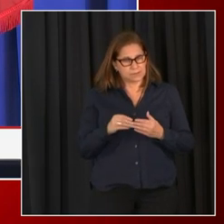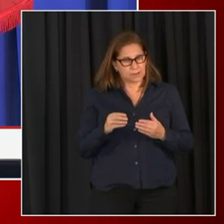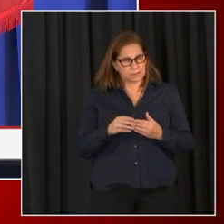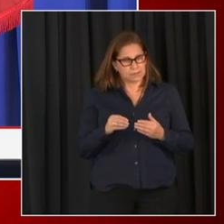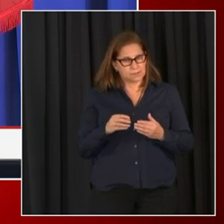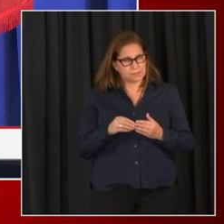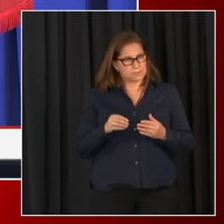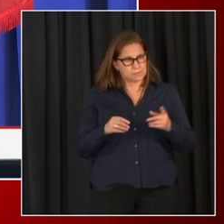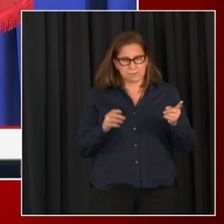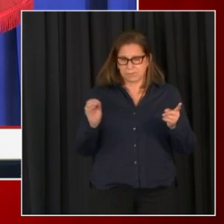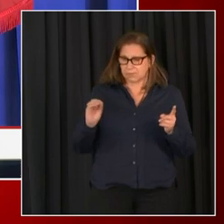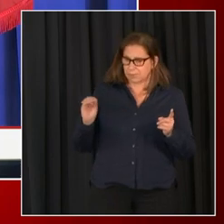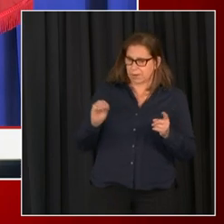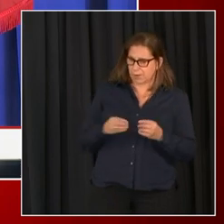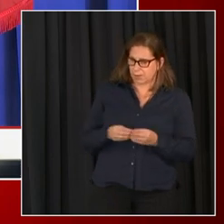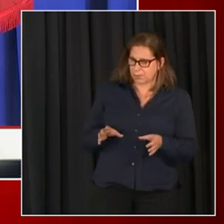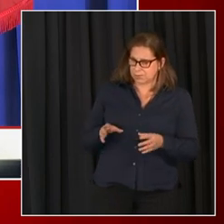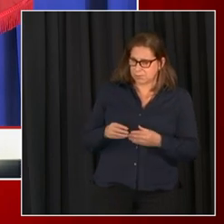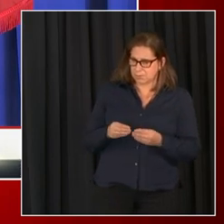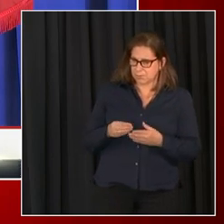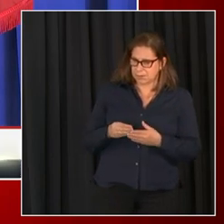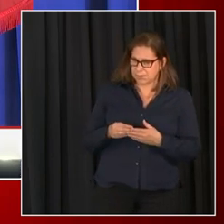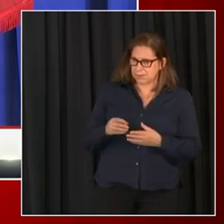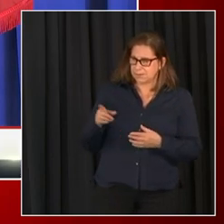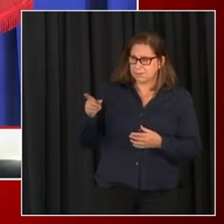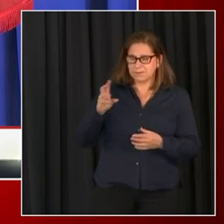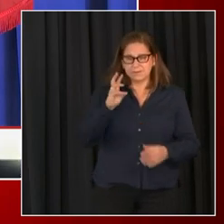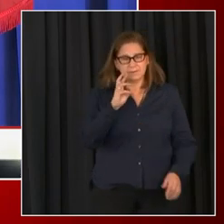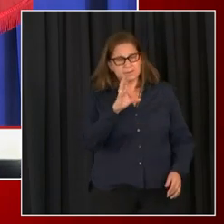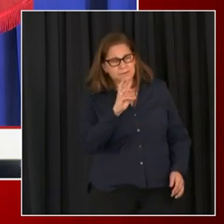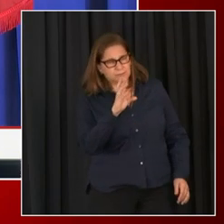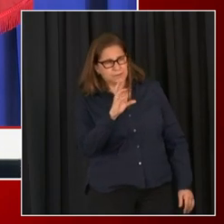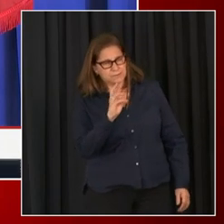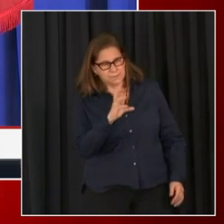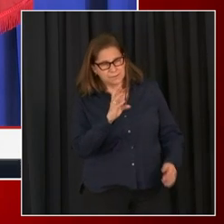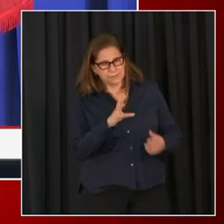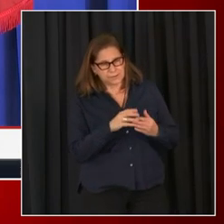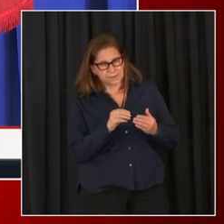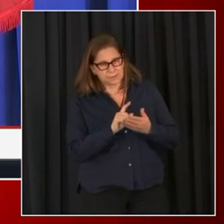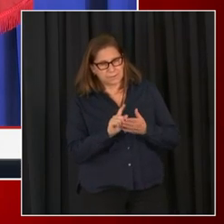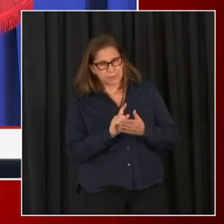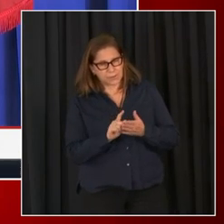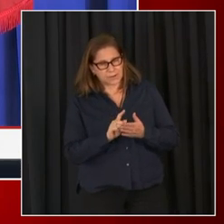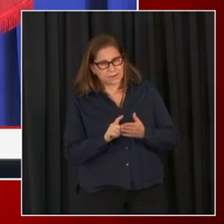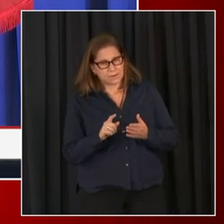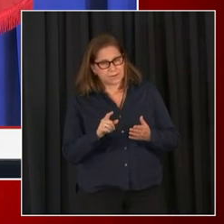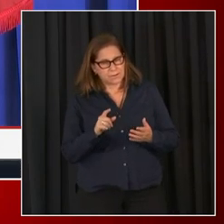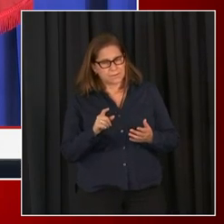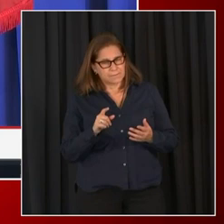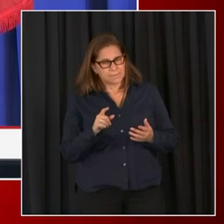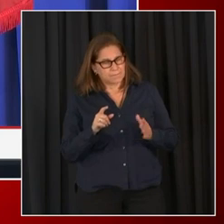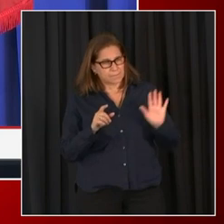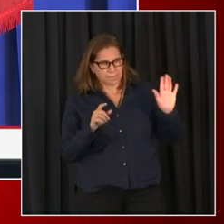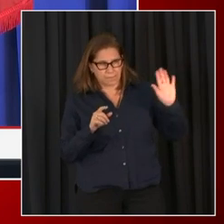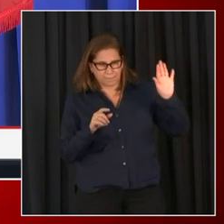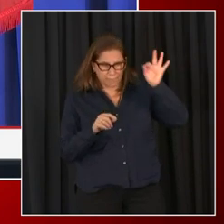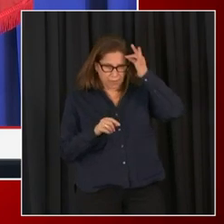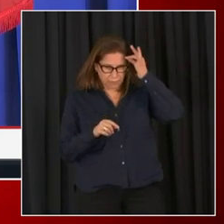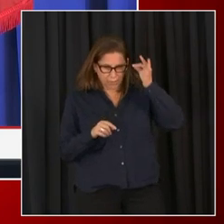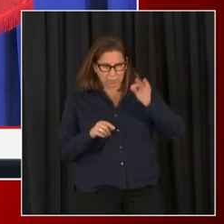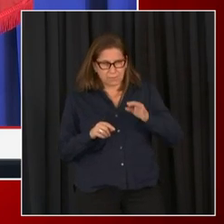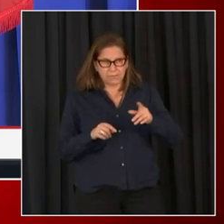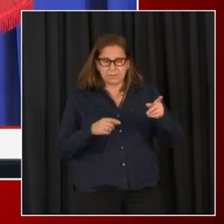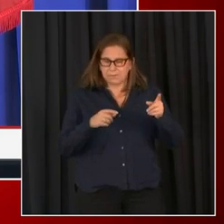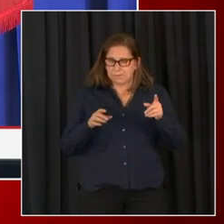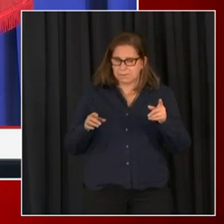DC. The $600 was not renewed by the federal government. Right, okay. If you're not they're not